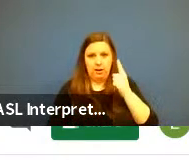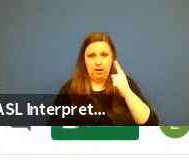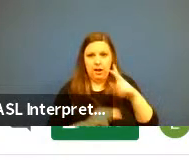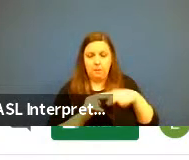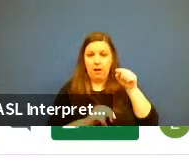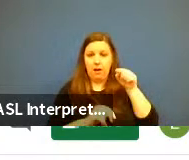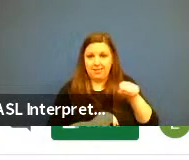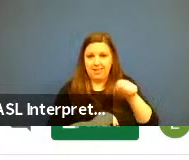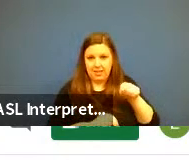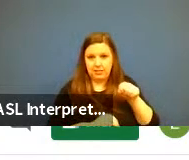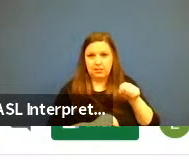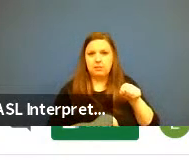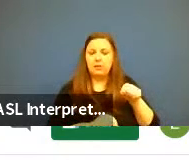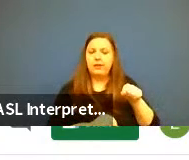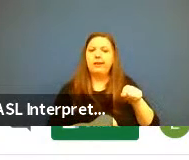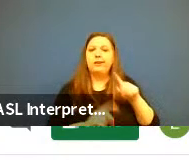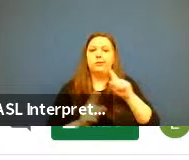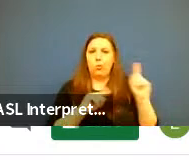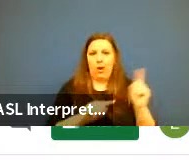was more about